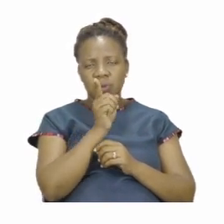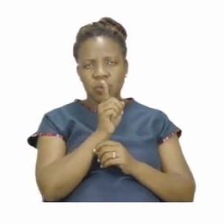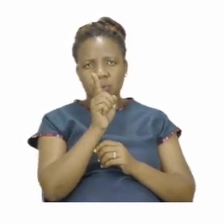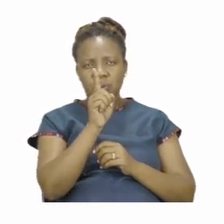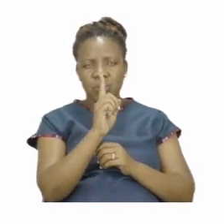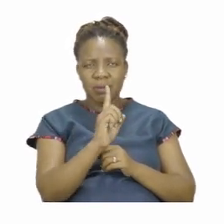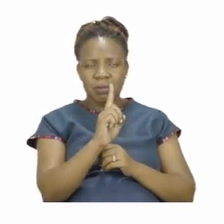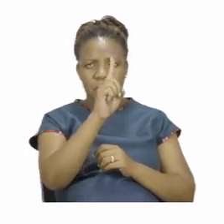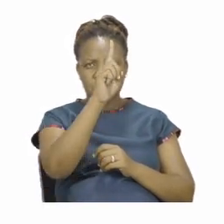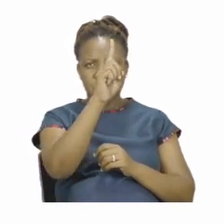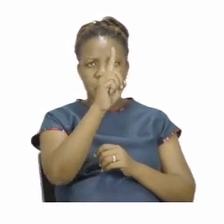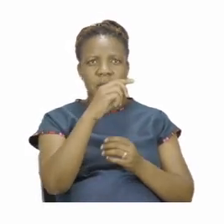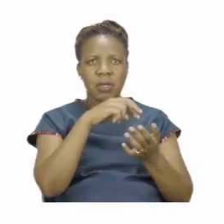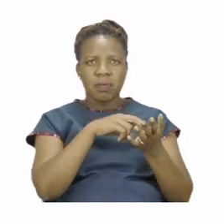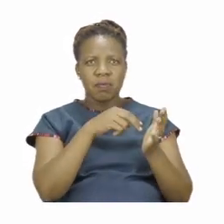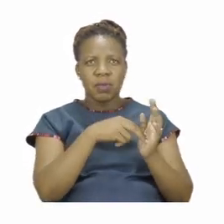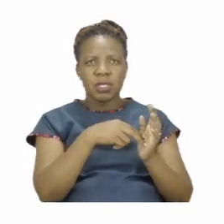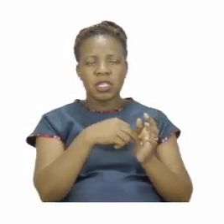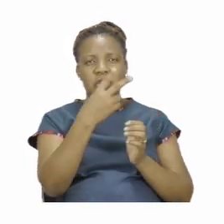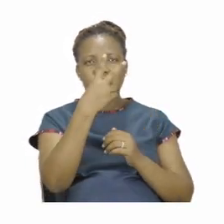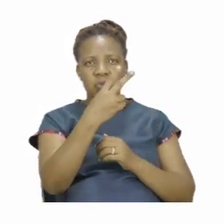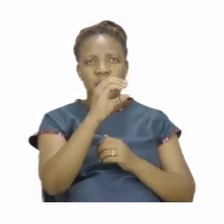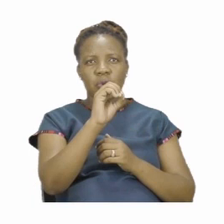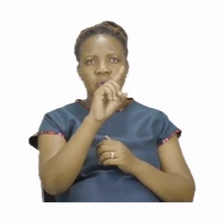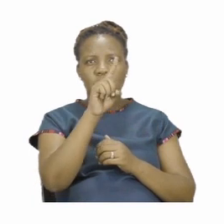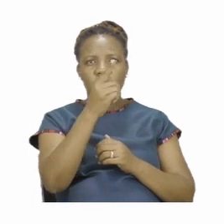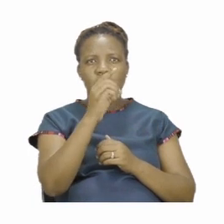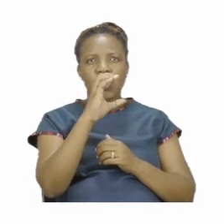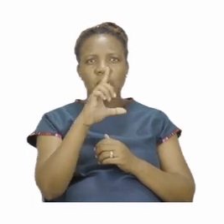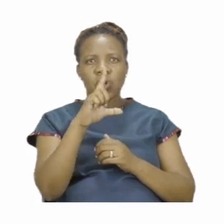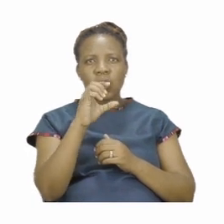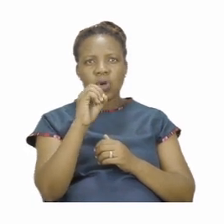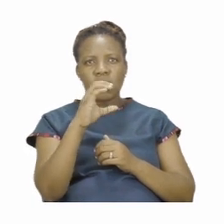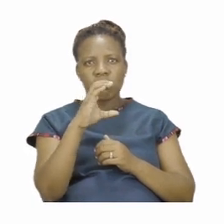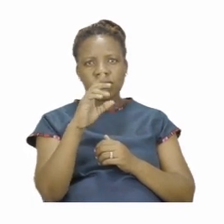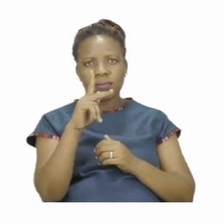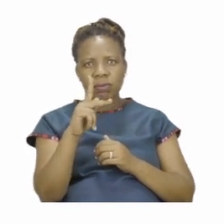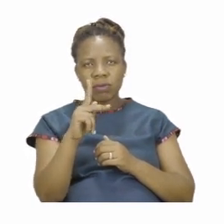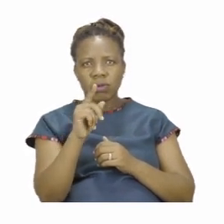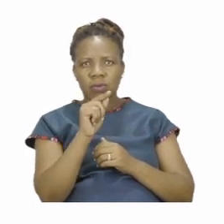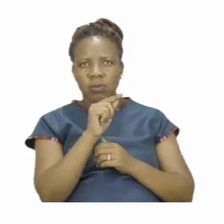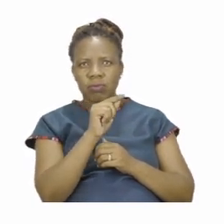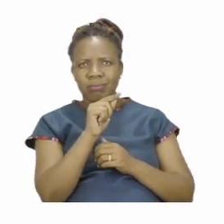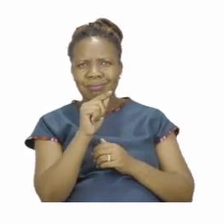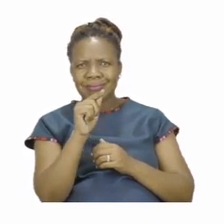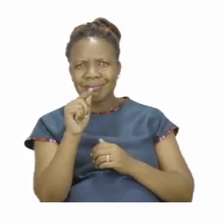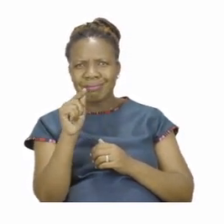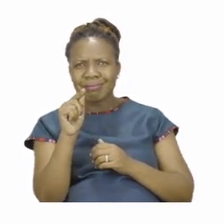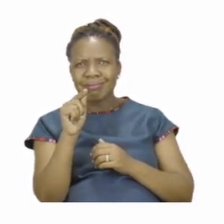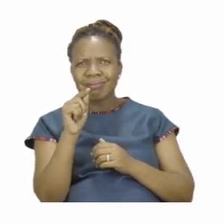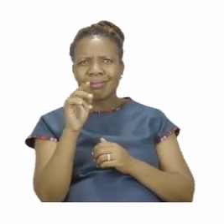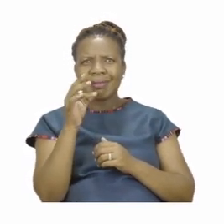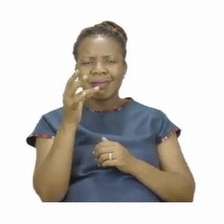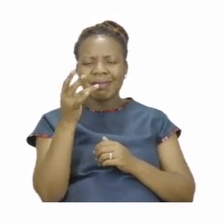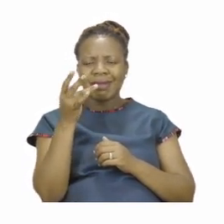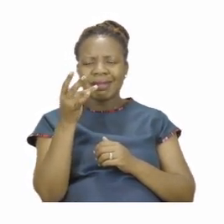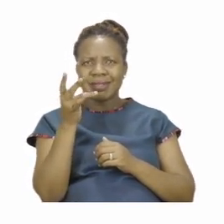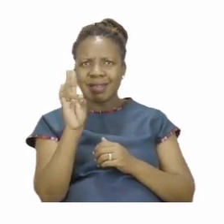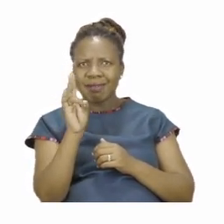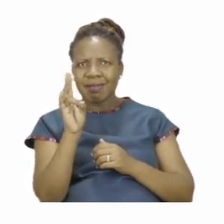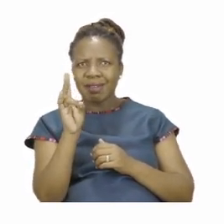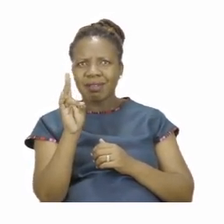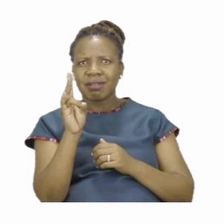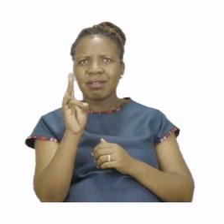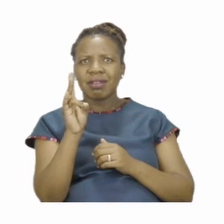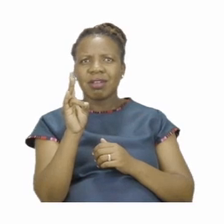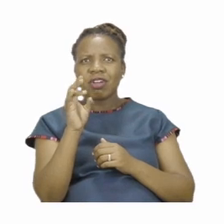the answer is 5. Let's check together. Starting from 2, put your finger on 2, well done.